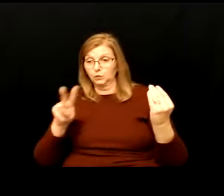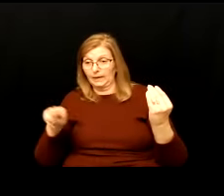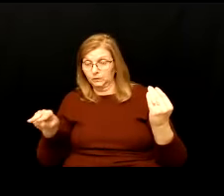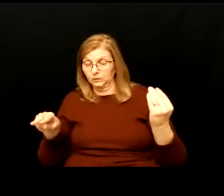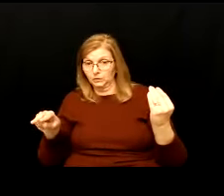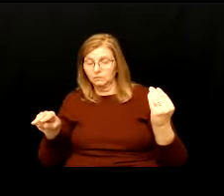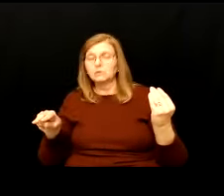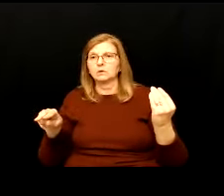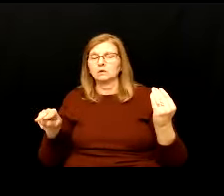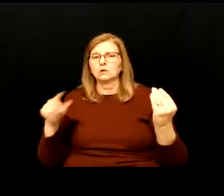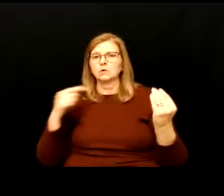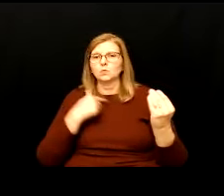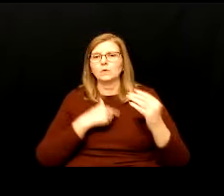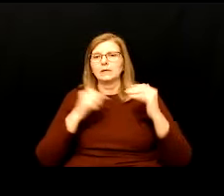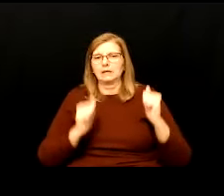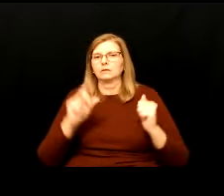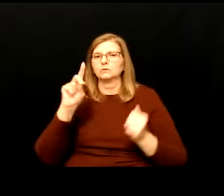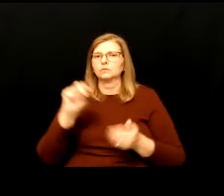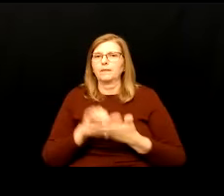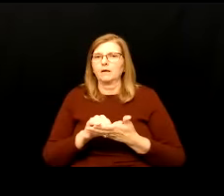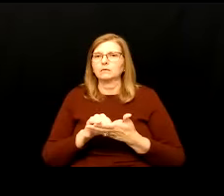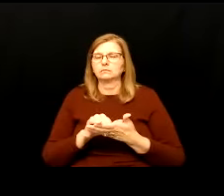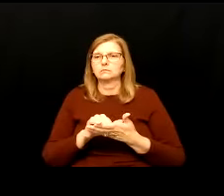then we can do that.